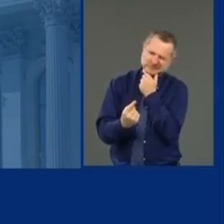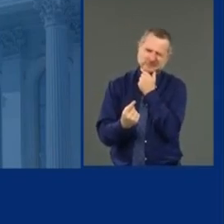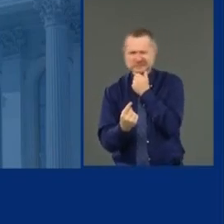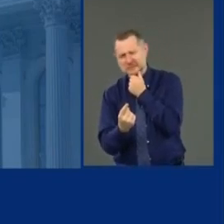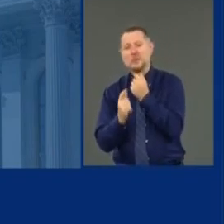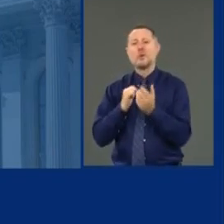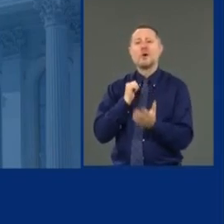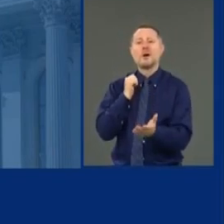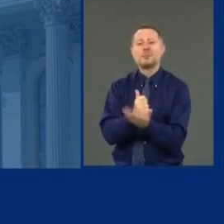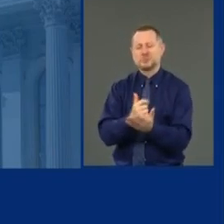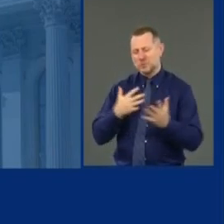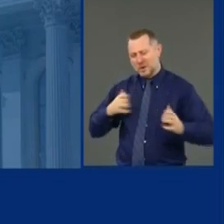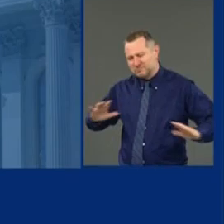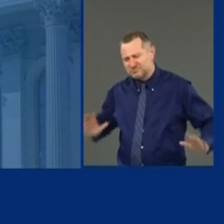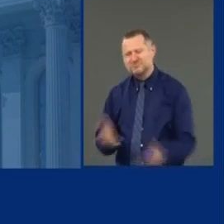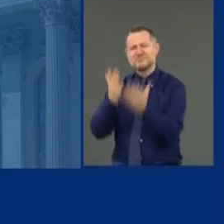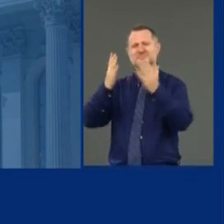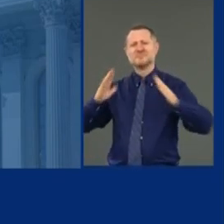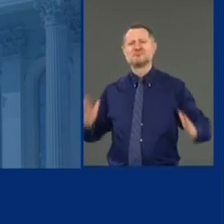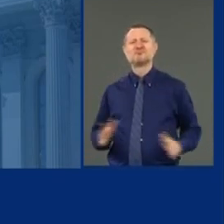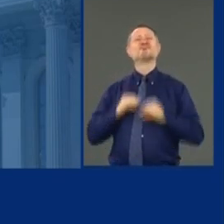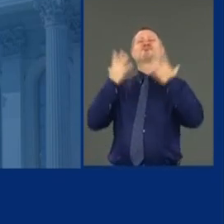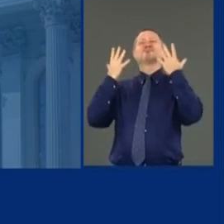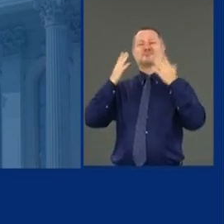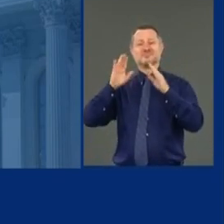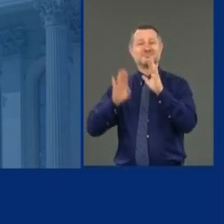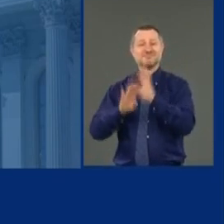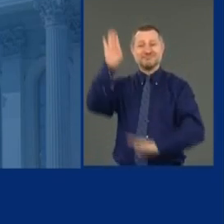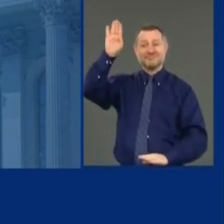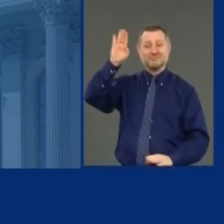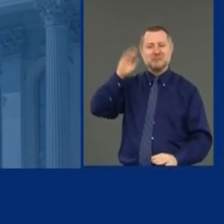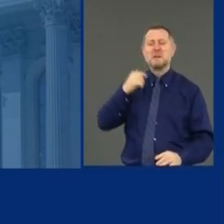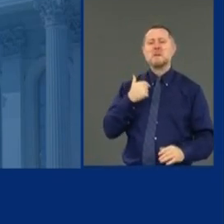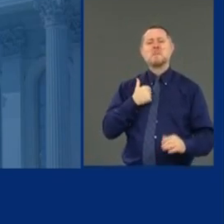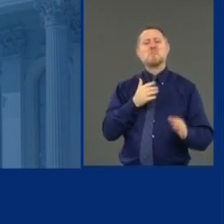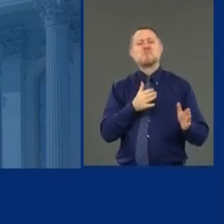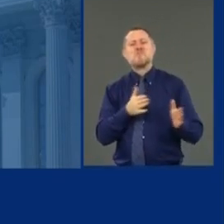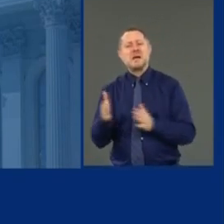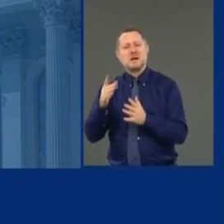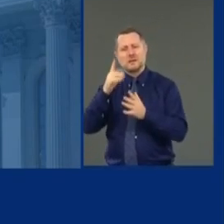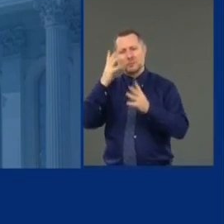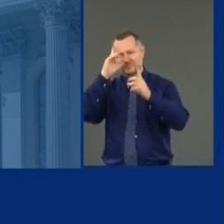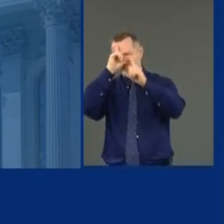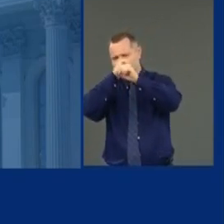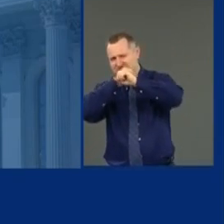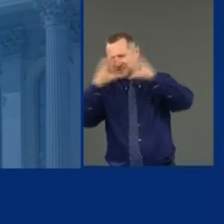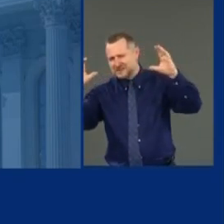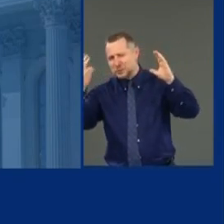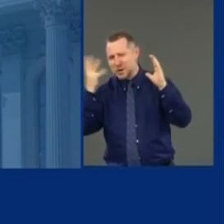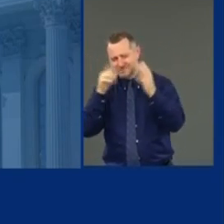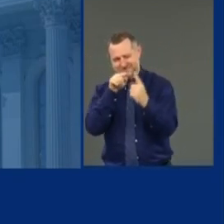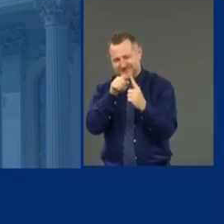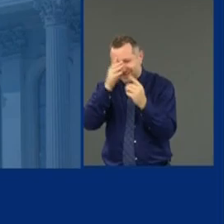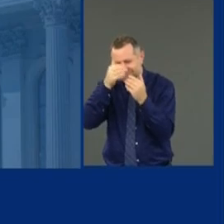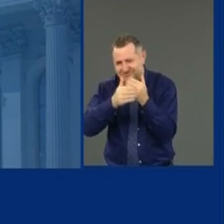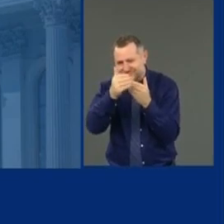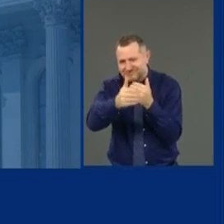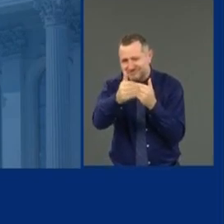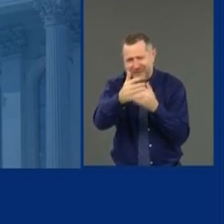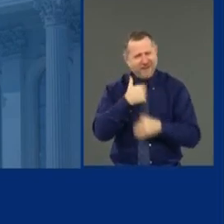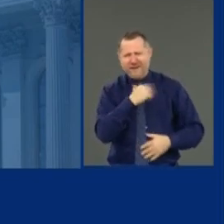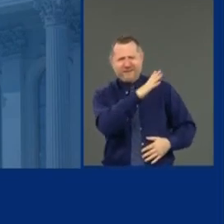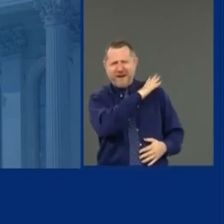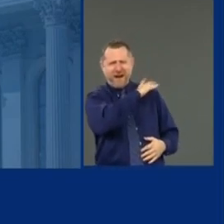and a vision for the future. Okay, we went through this. What's the plan going